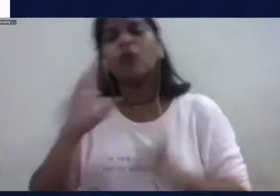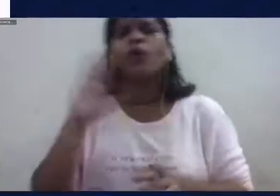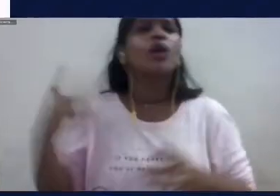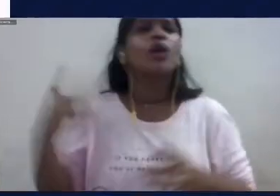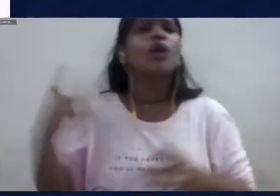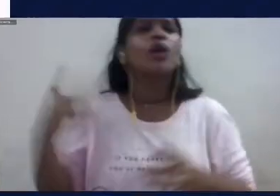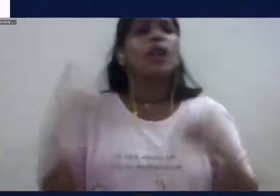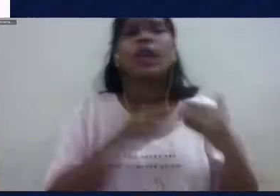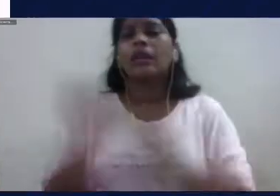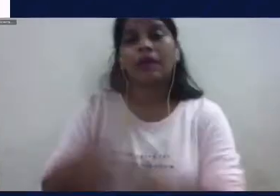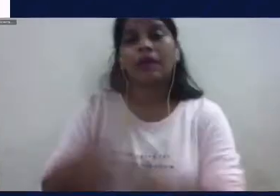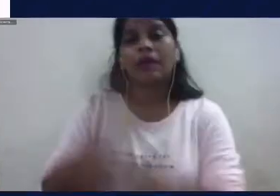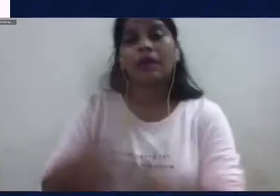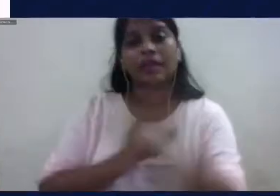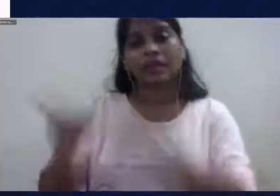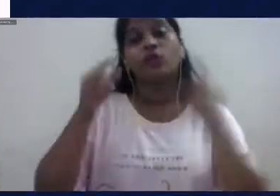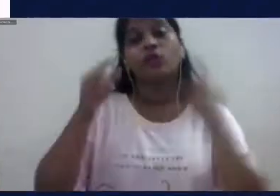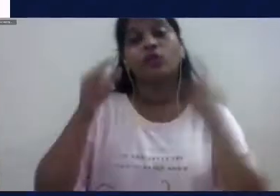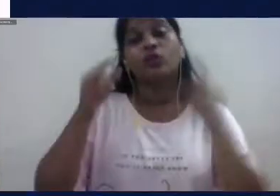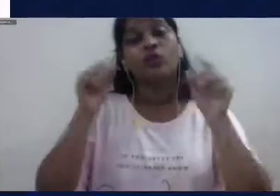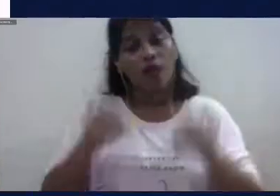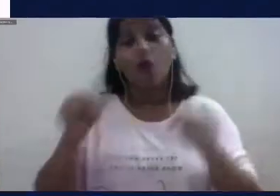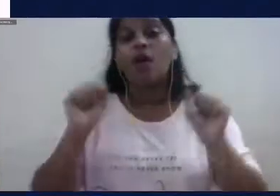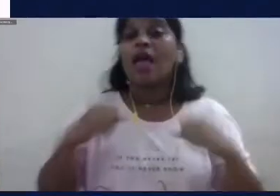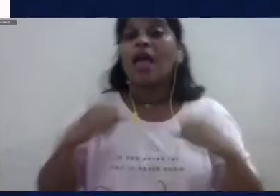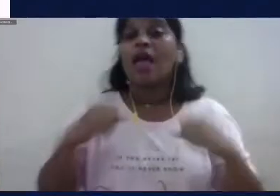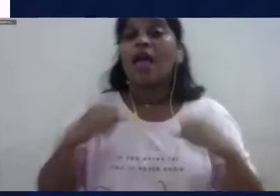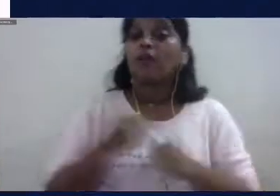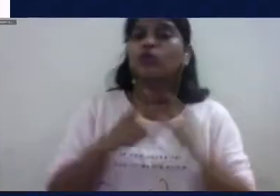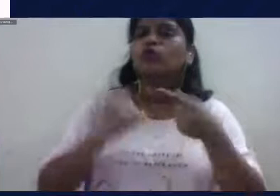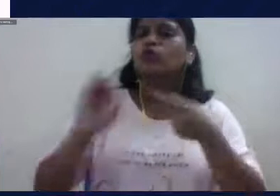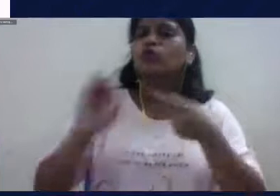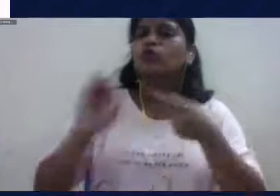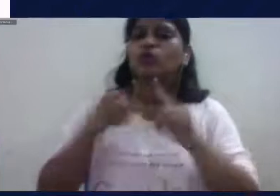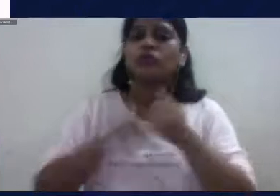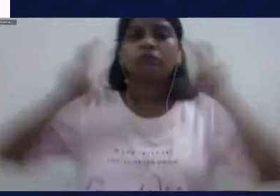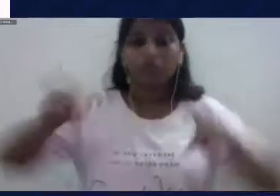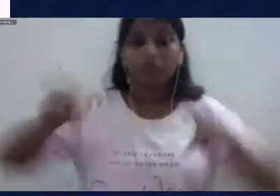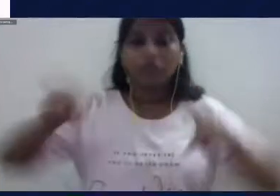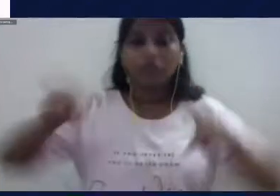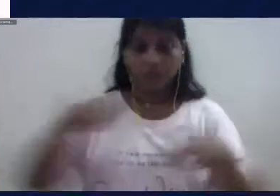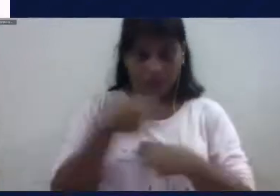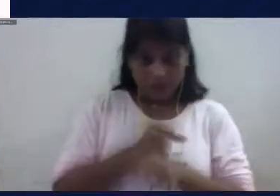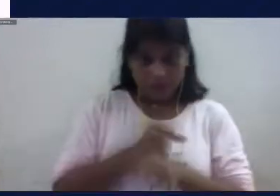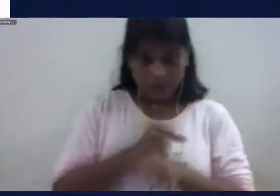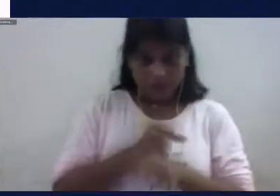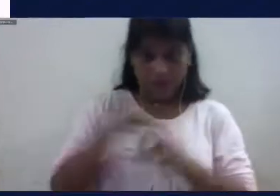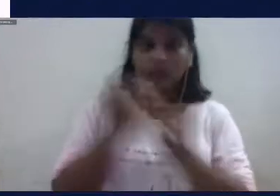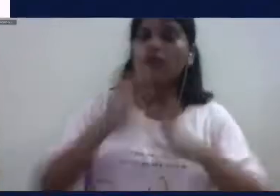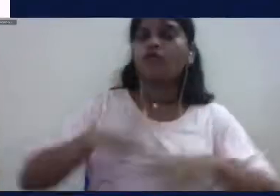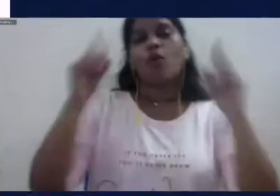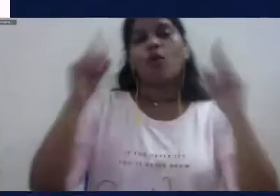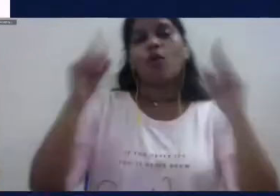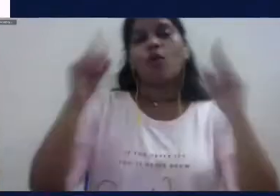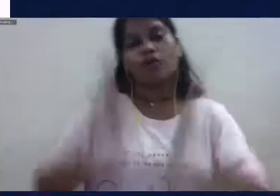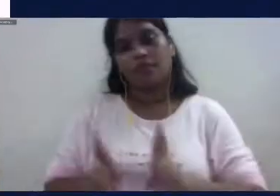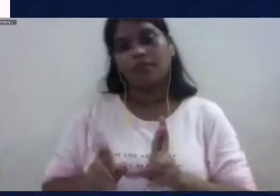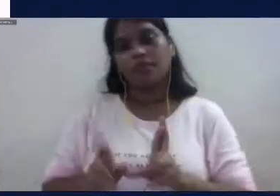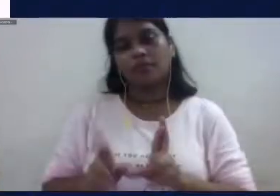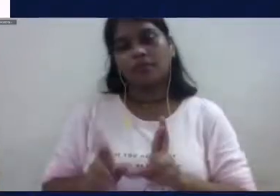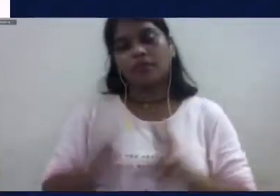by design, you are able to have those tools necessary to create these kind of outcomes, which